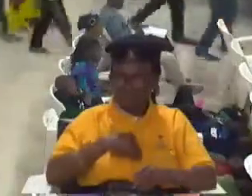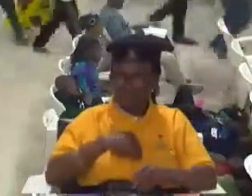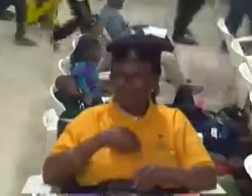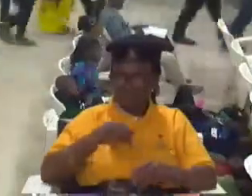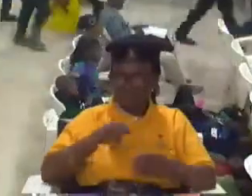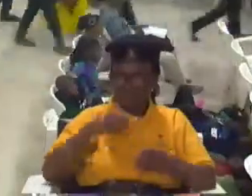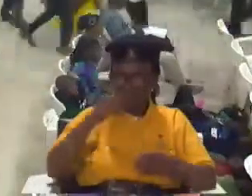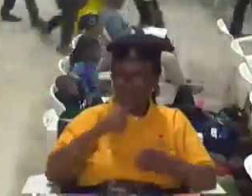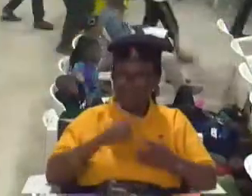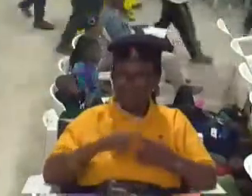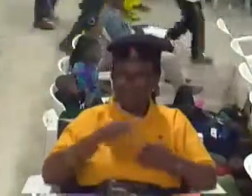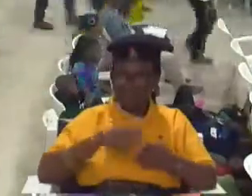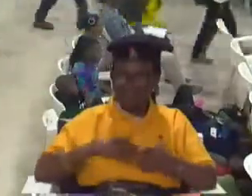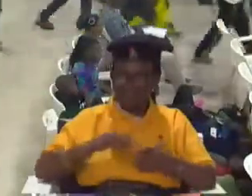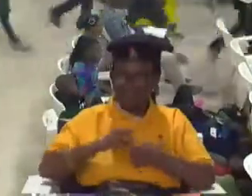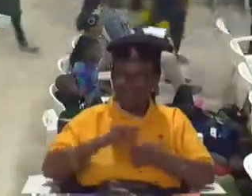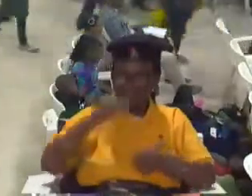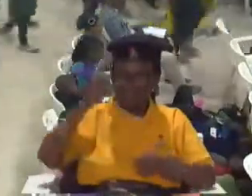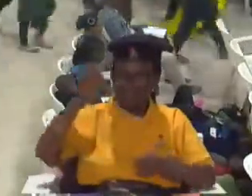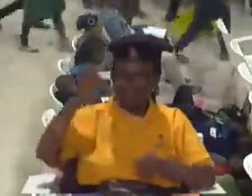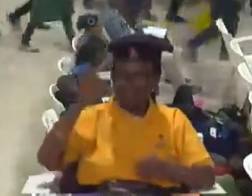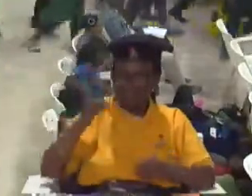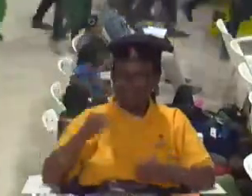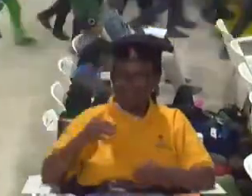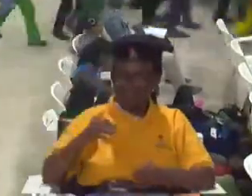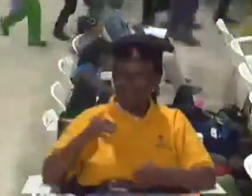Speak to my spirit.